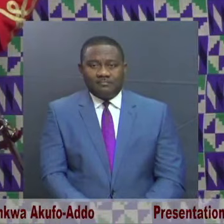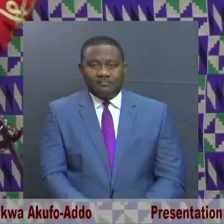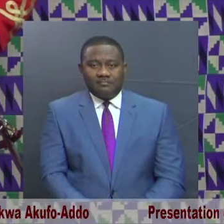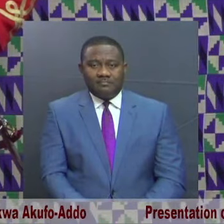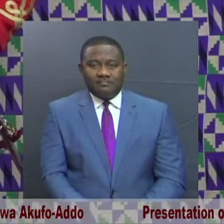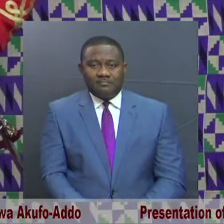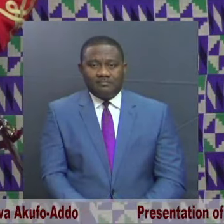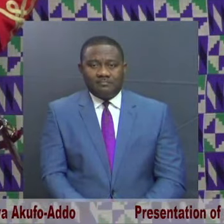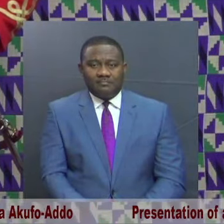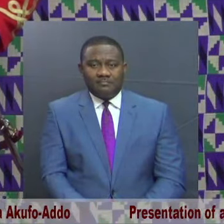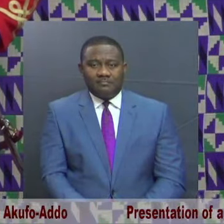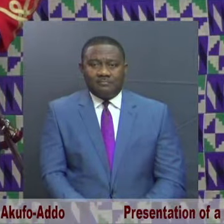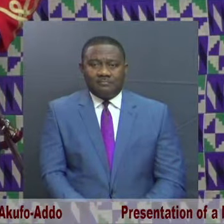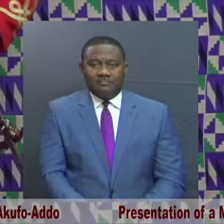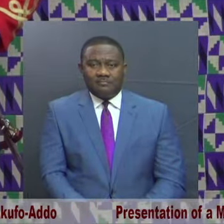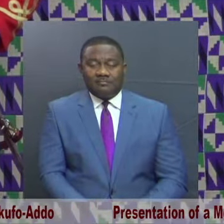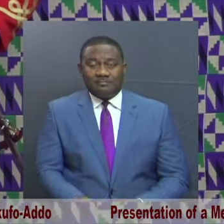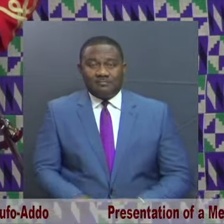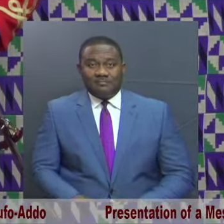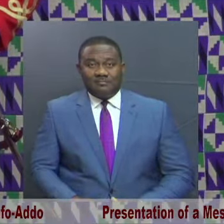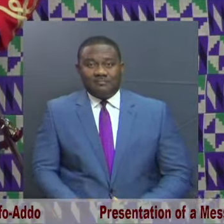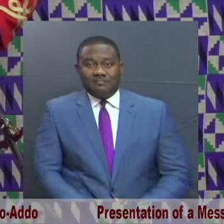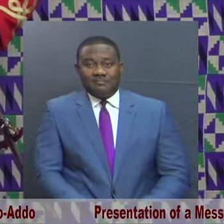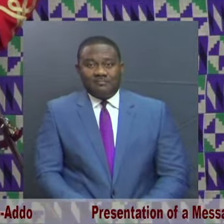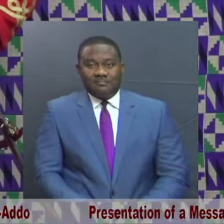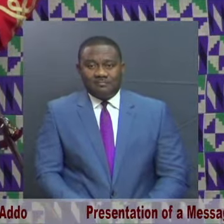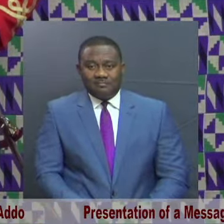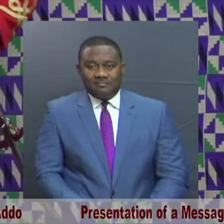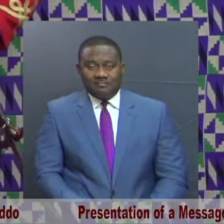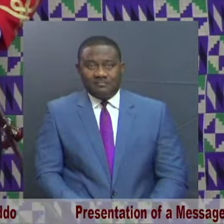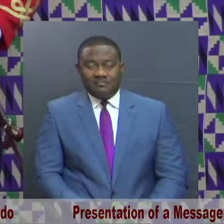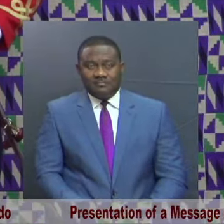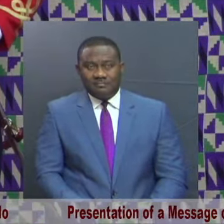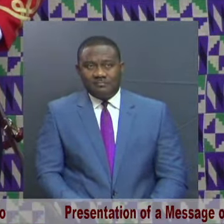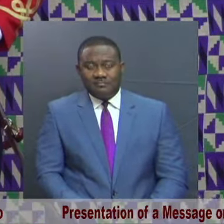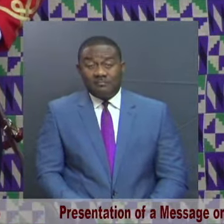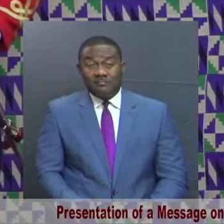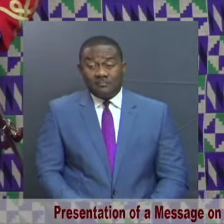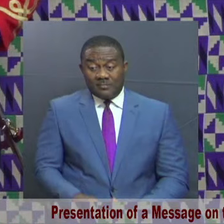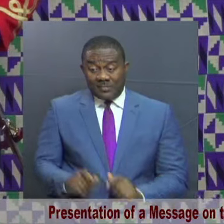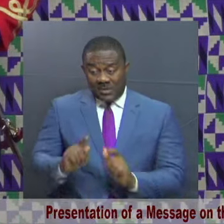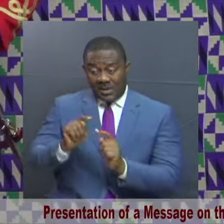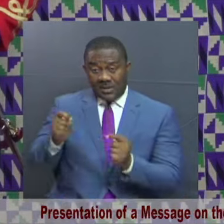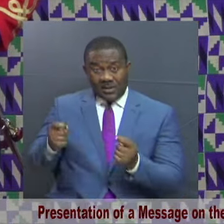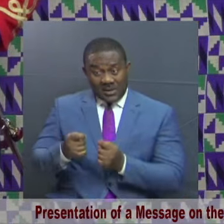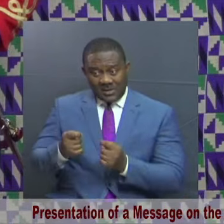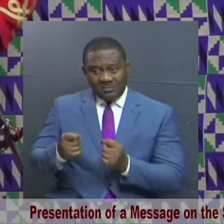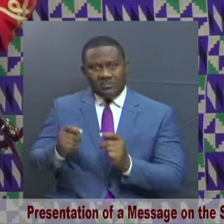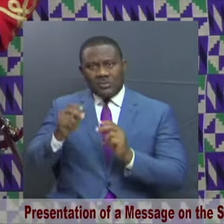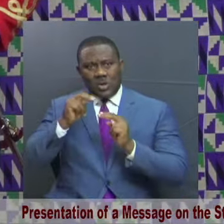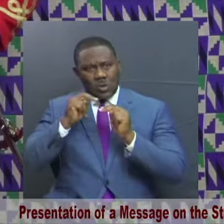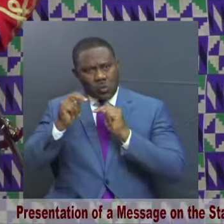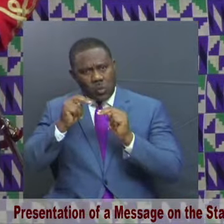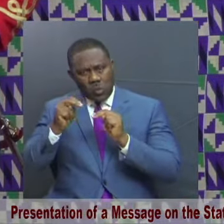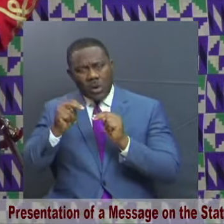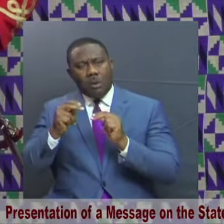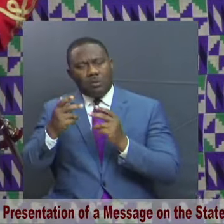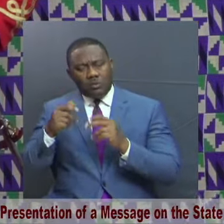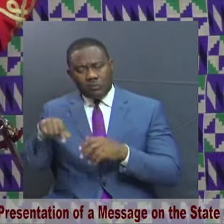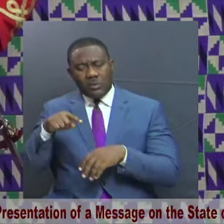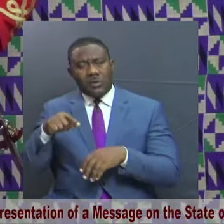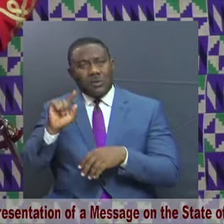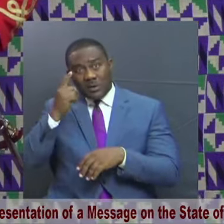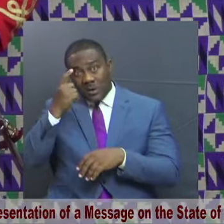million Additionally the government negotiating team has reached commercial agreements on